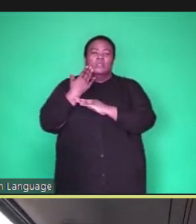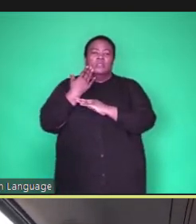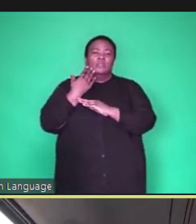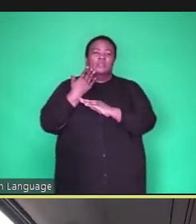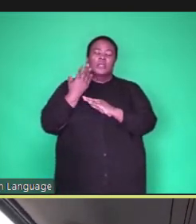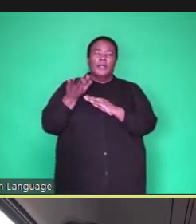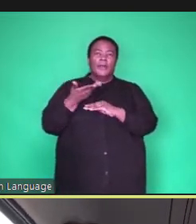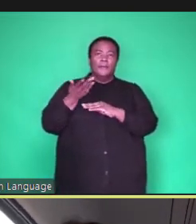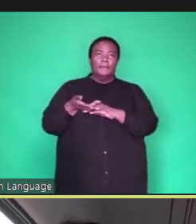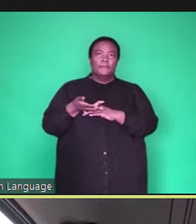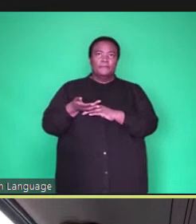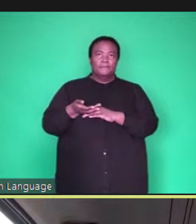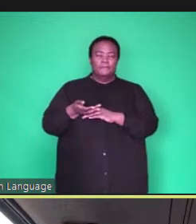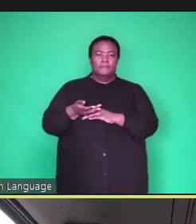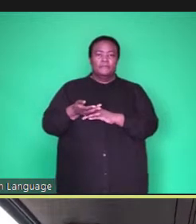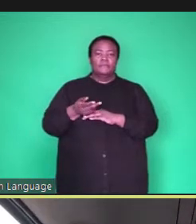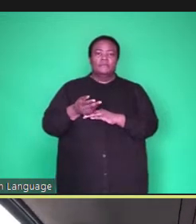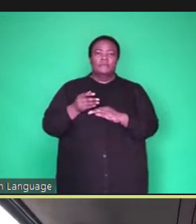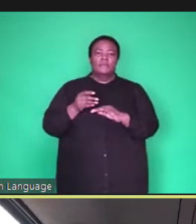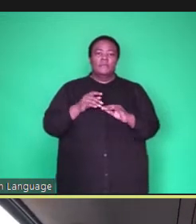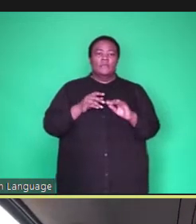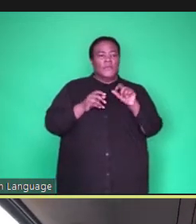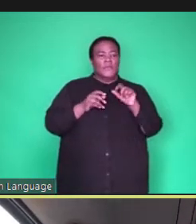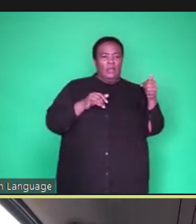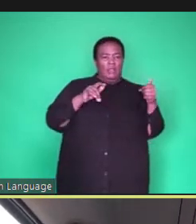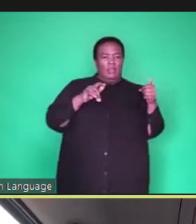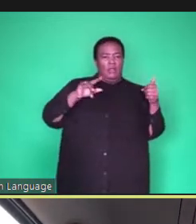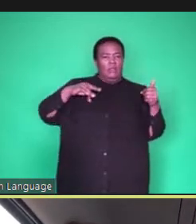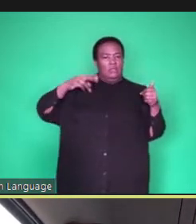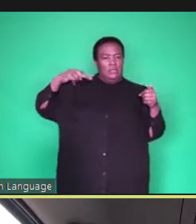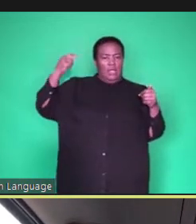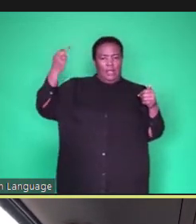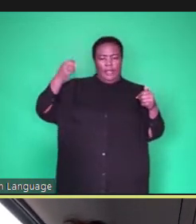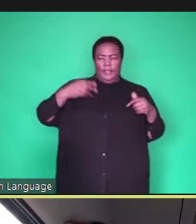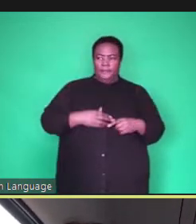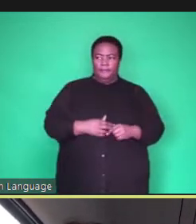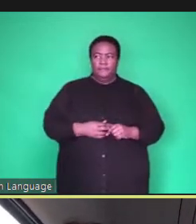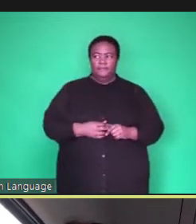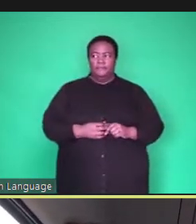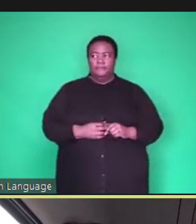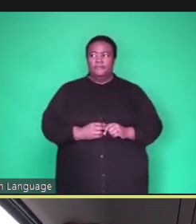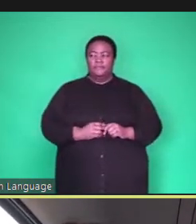is higher. Okay, next slide.